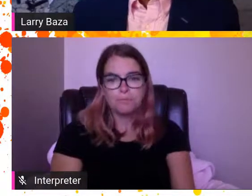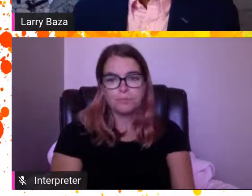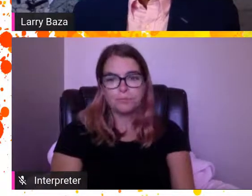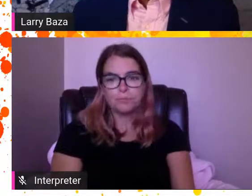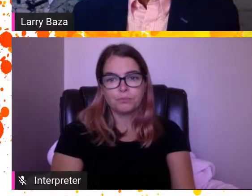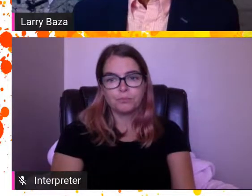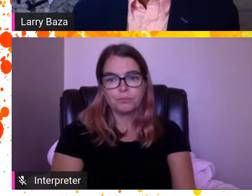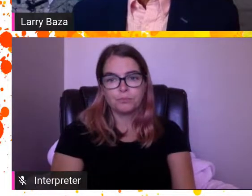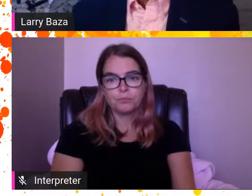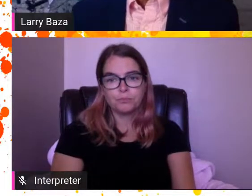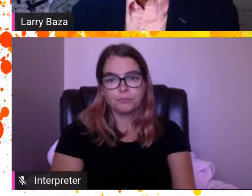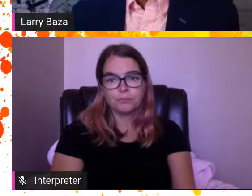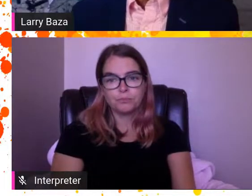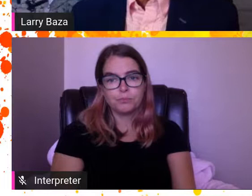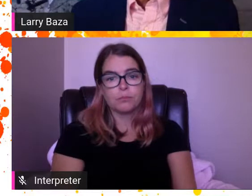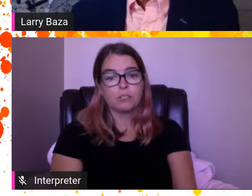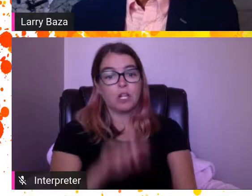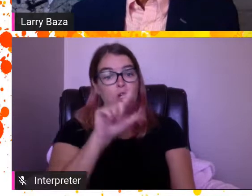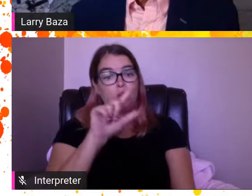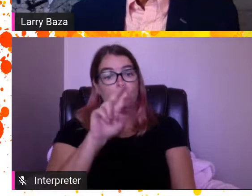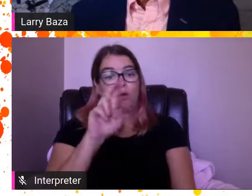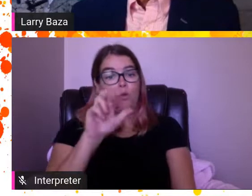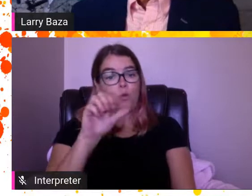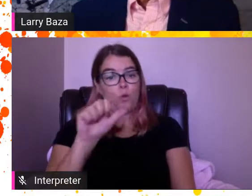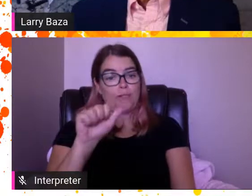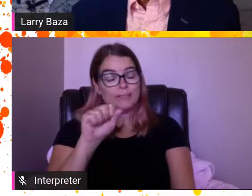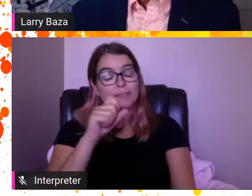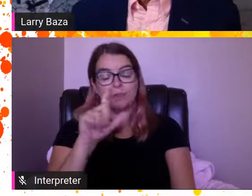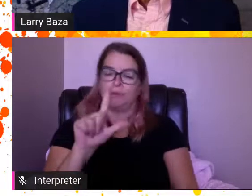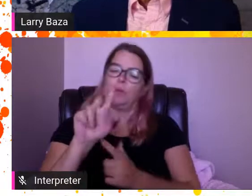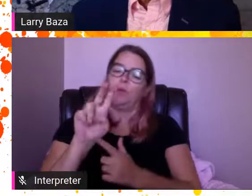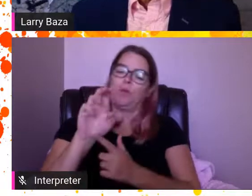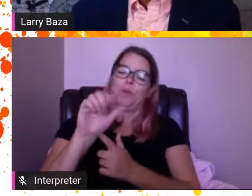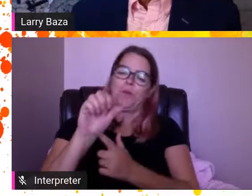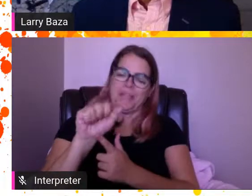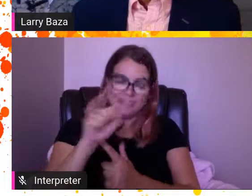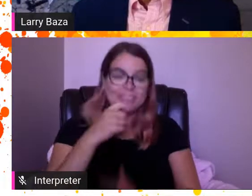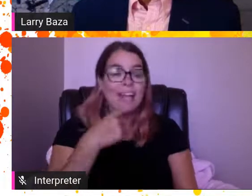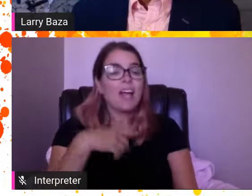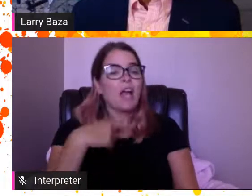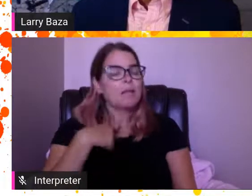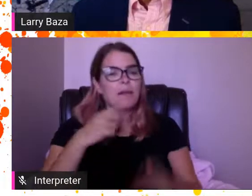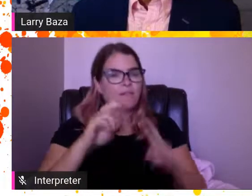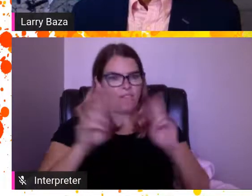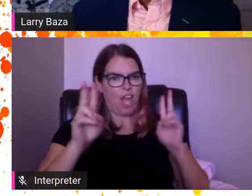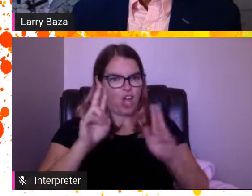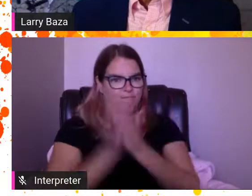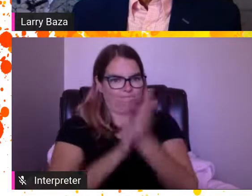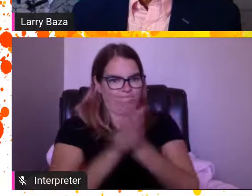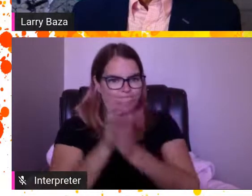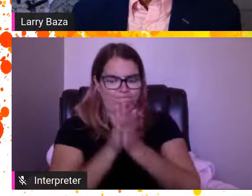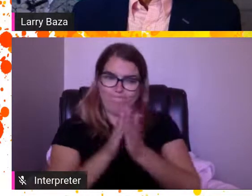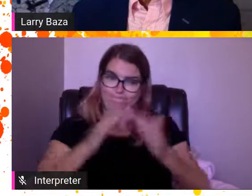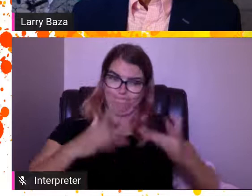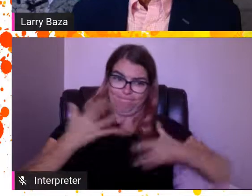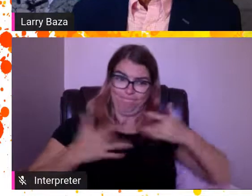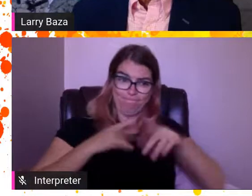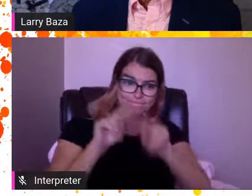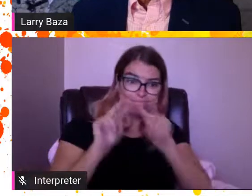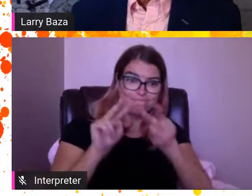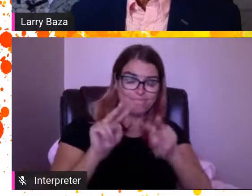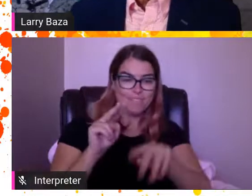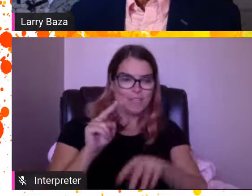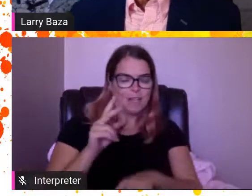For me, I'm incredibly energized and enthusiastic about the future, because I think that, you know, again,